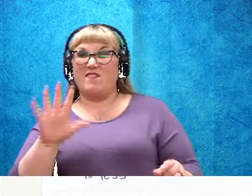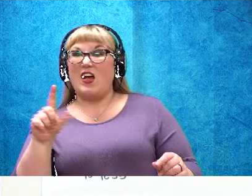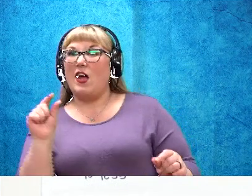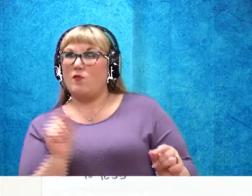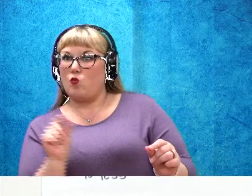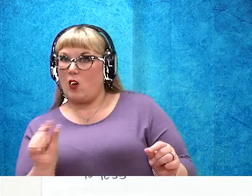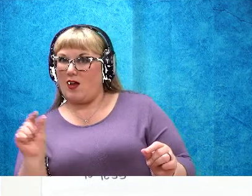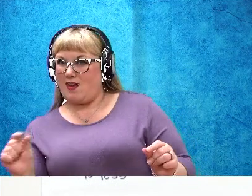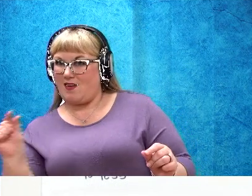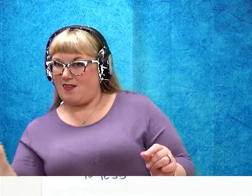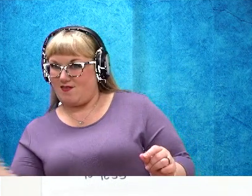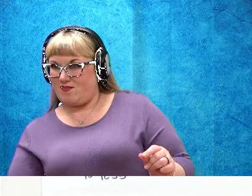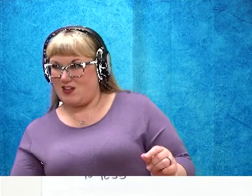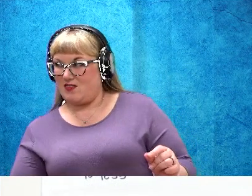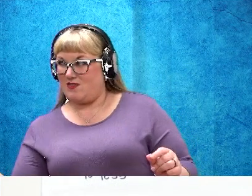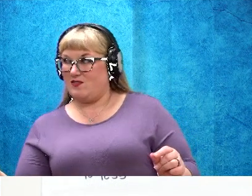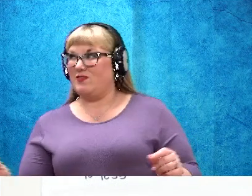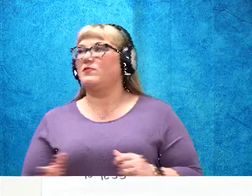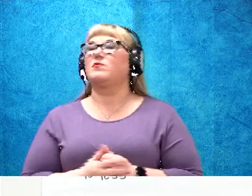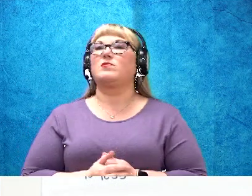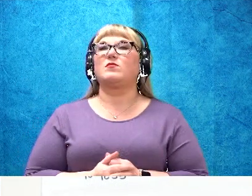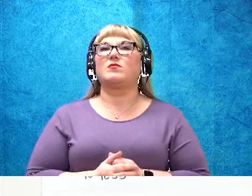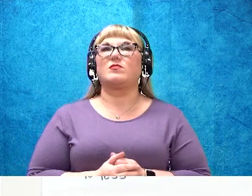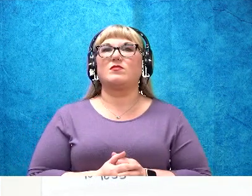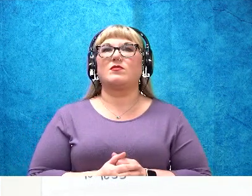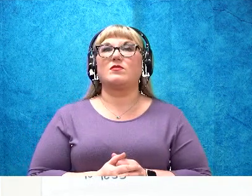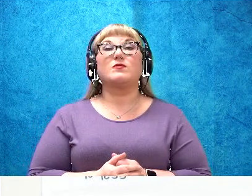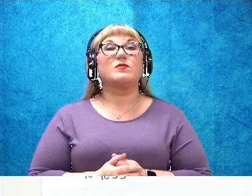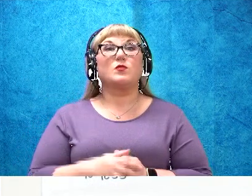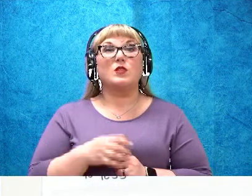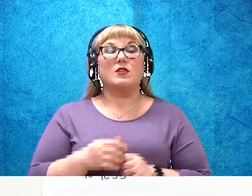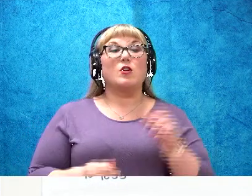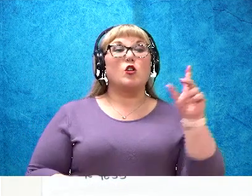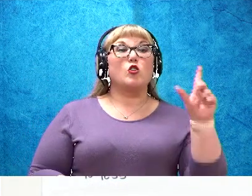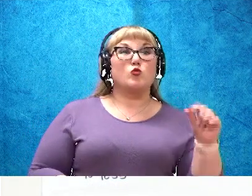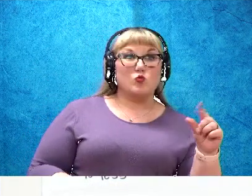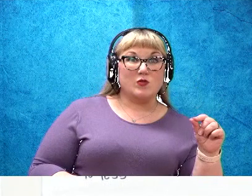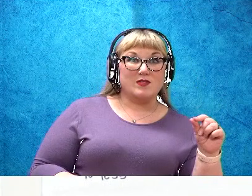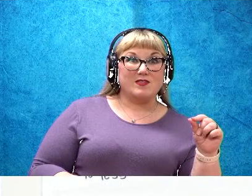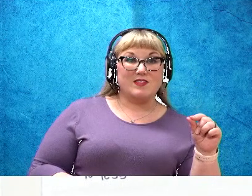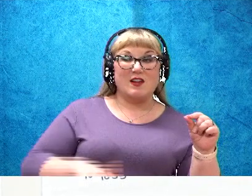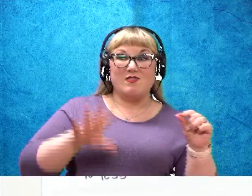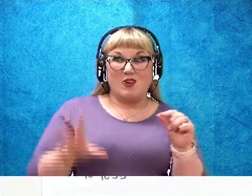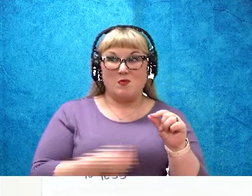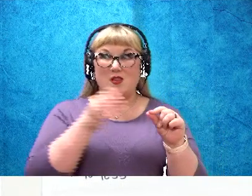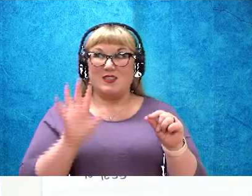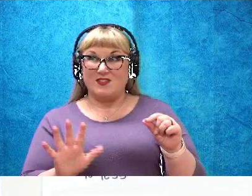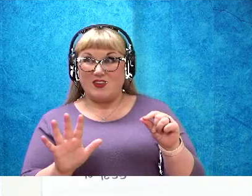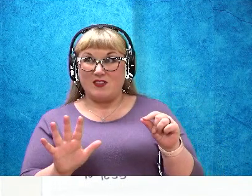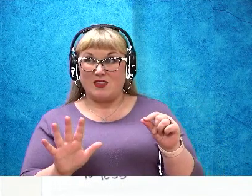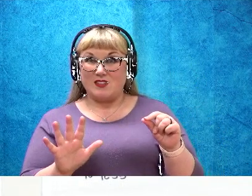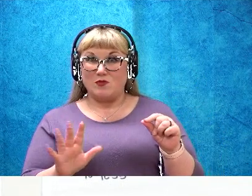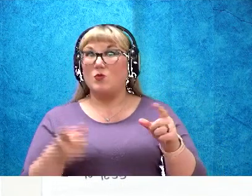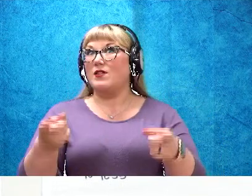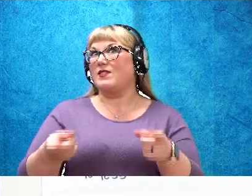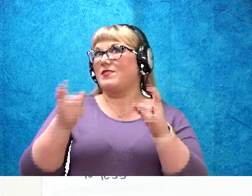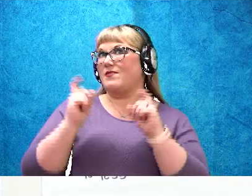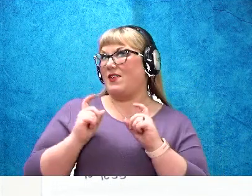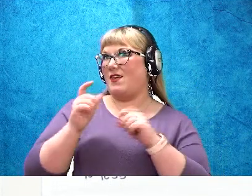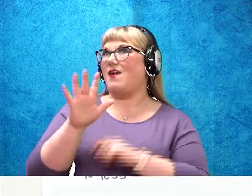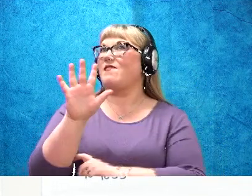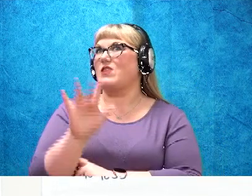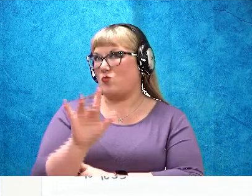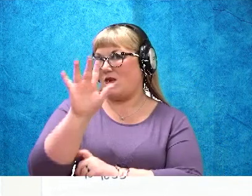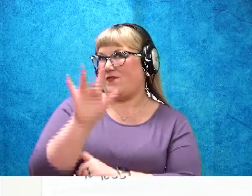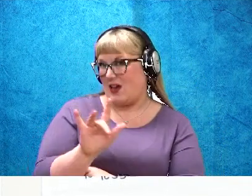ones in 25. So we said 20 plus 5 gave us